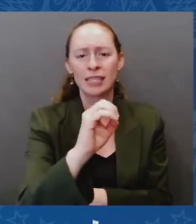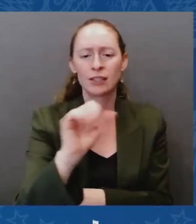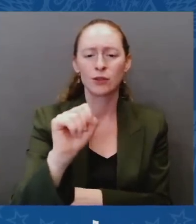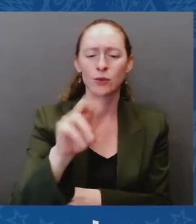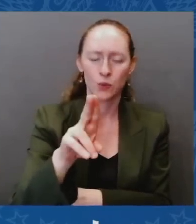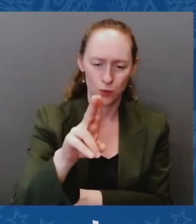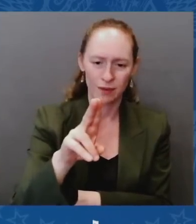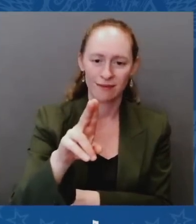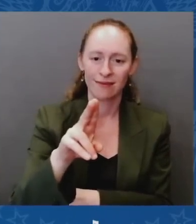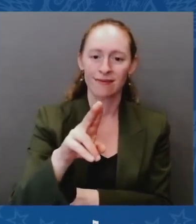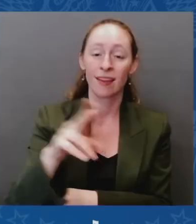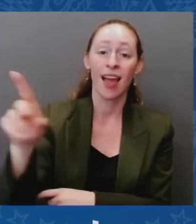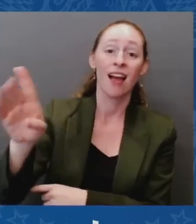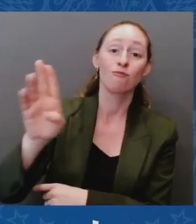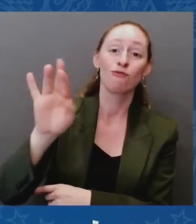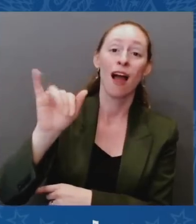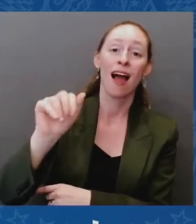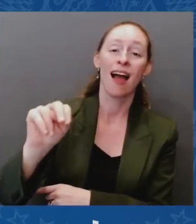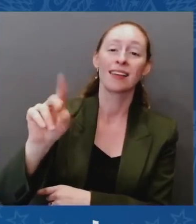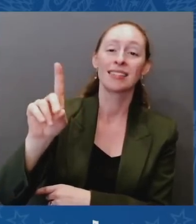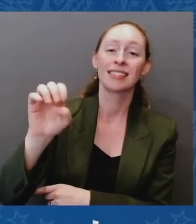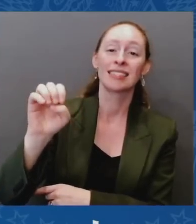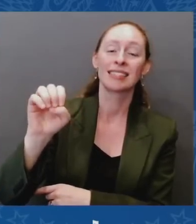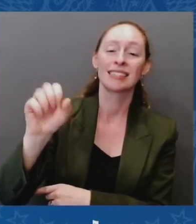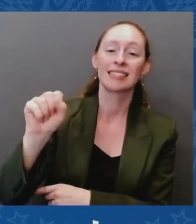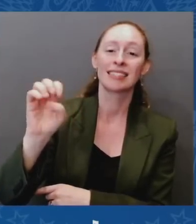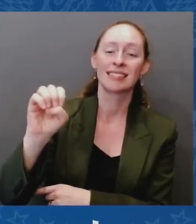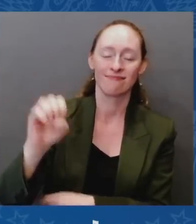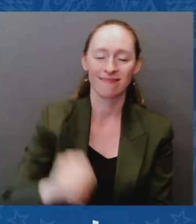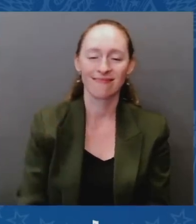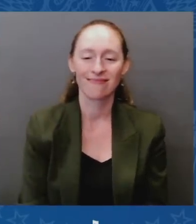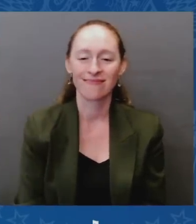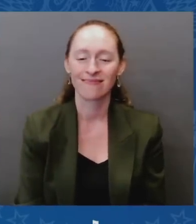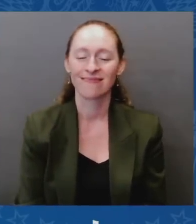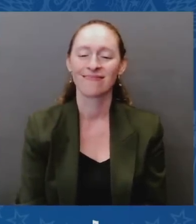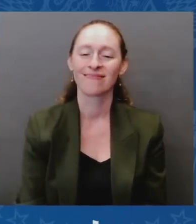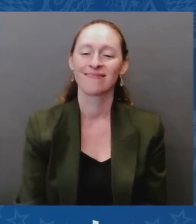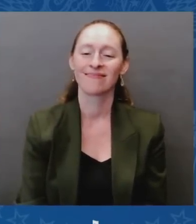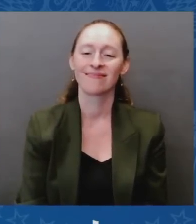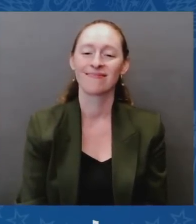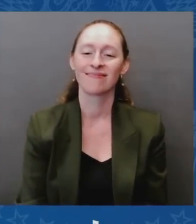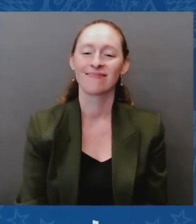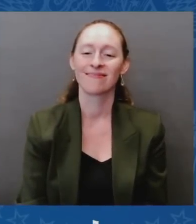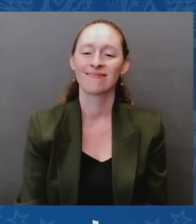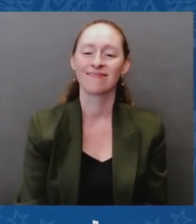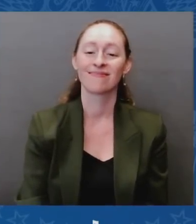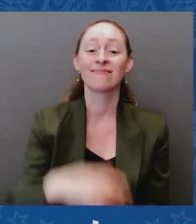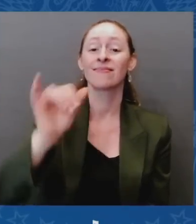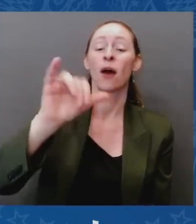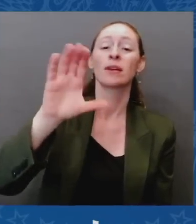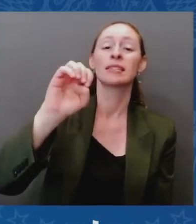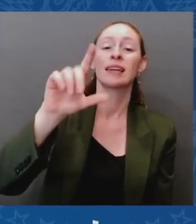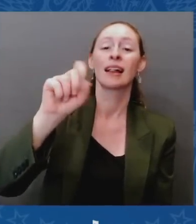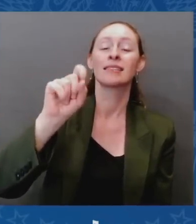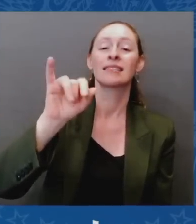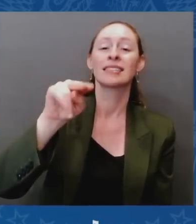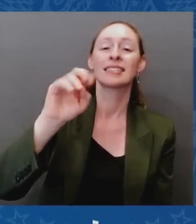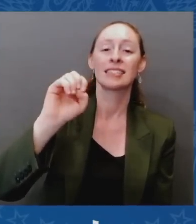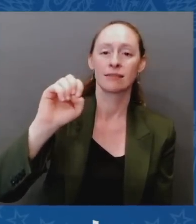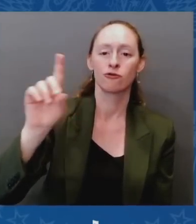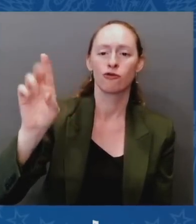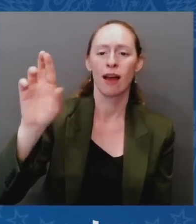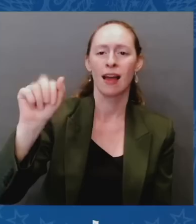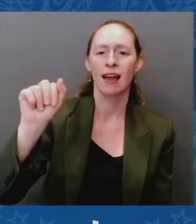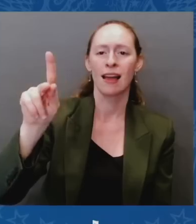Labor Celeste Drake for this commitment and hard work. To the American people, this agreement can avert the